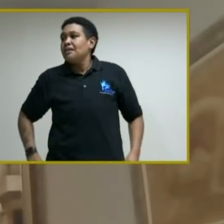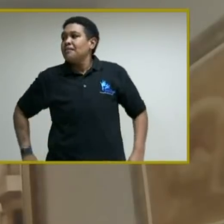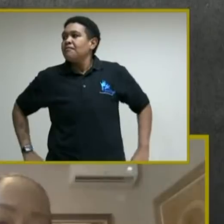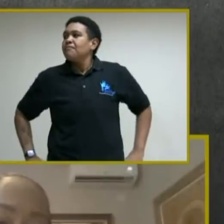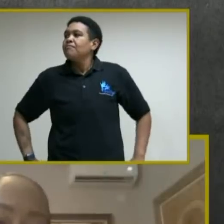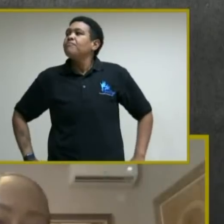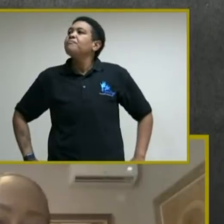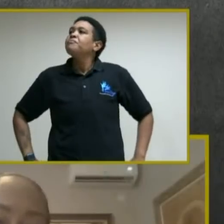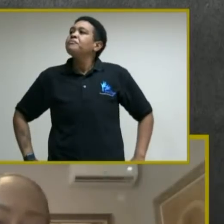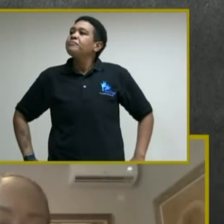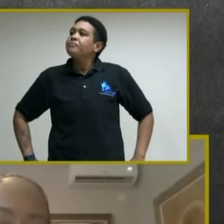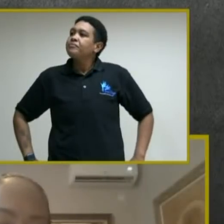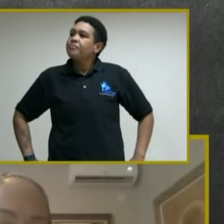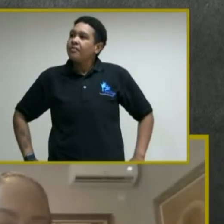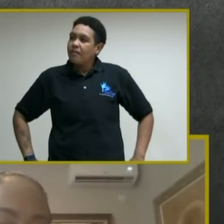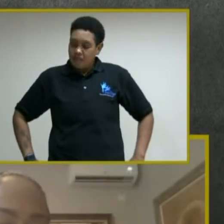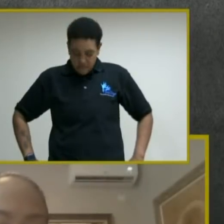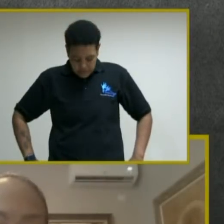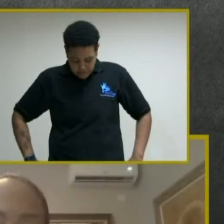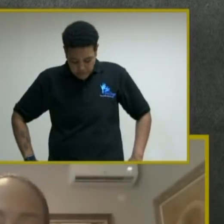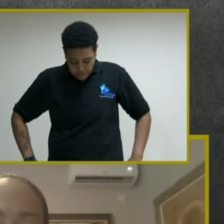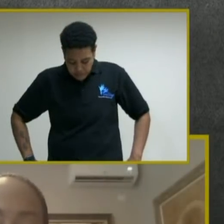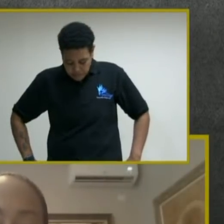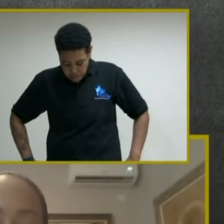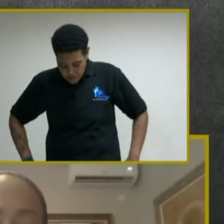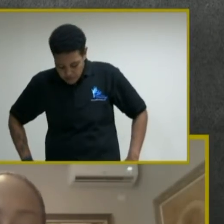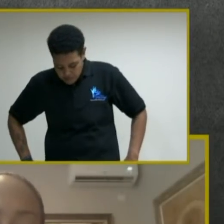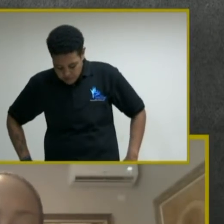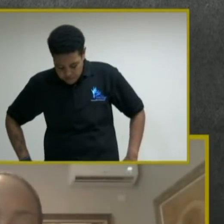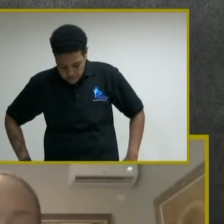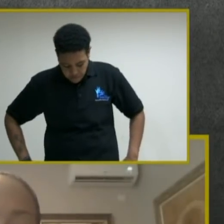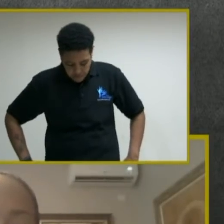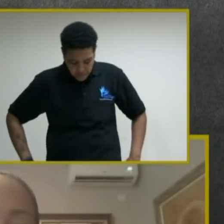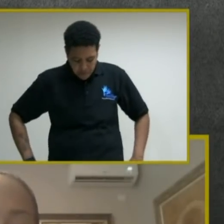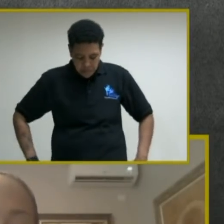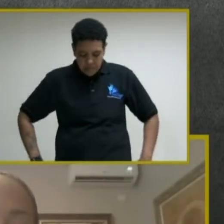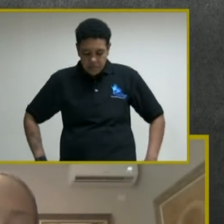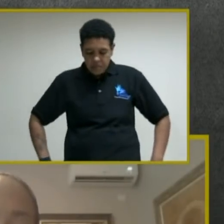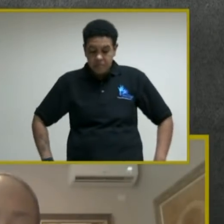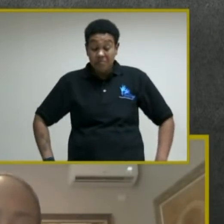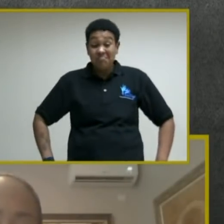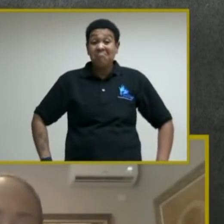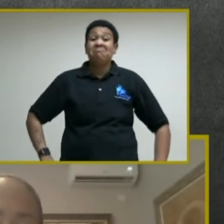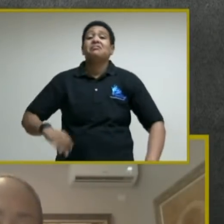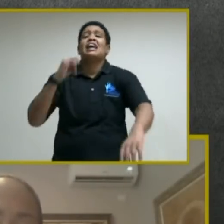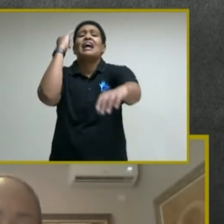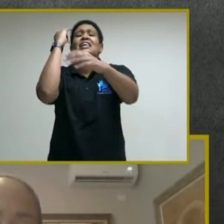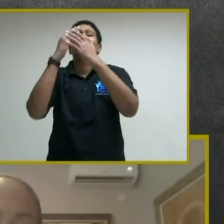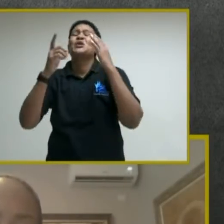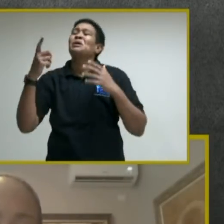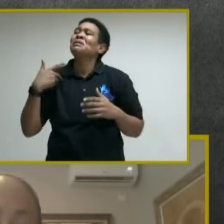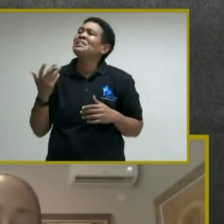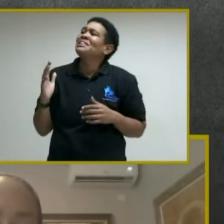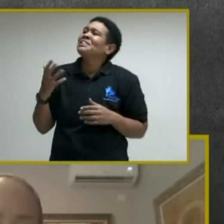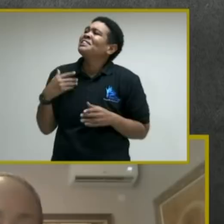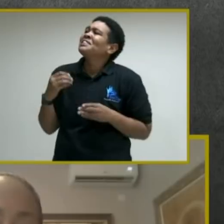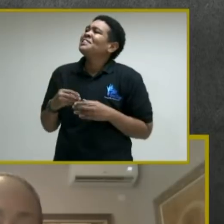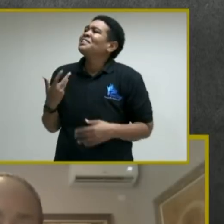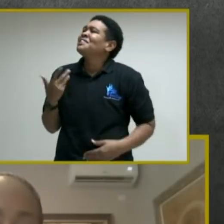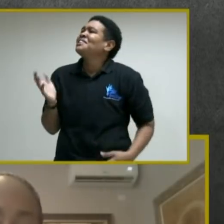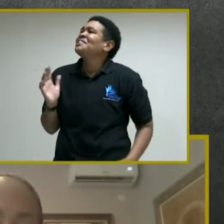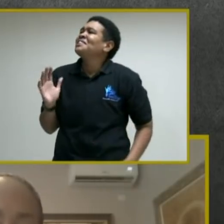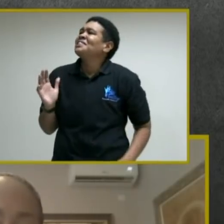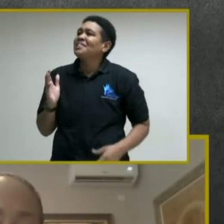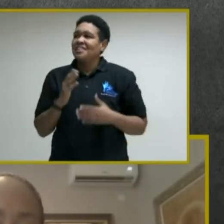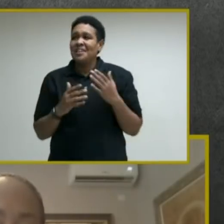Okay, great. So the idea, of course, as I said, is that not everyone may want to participate, and health information is